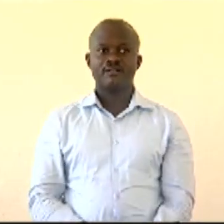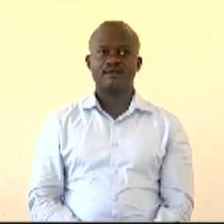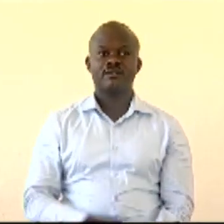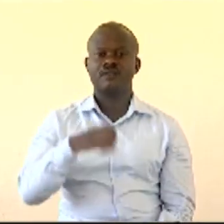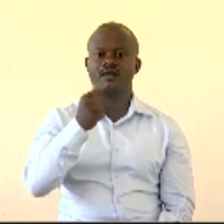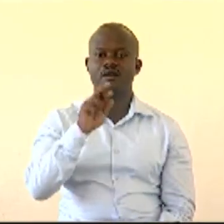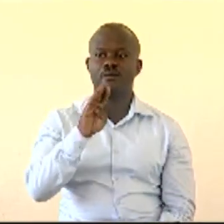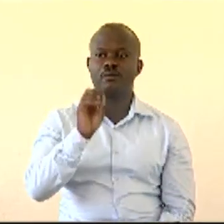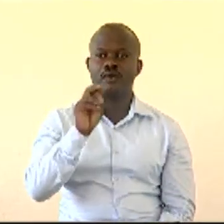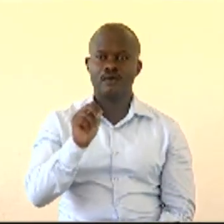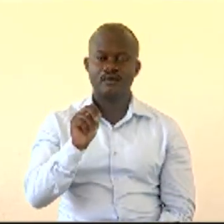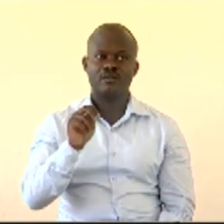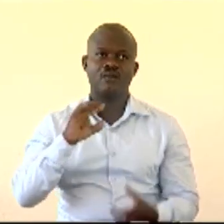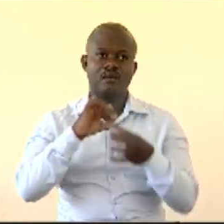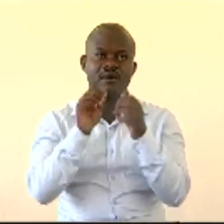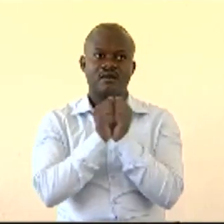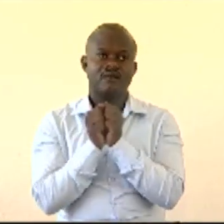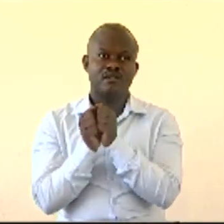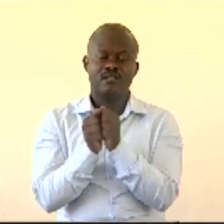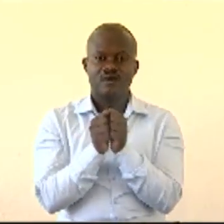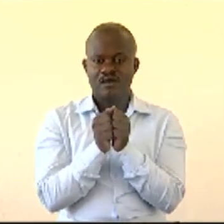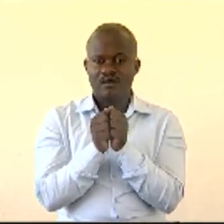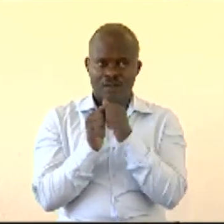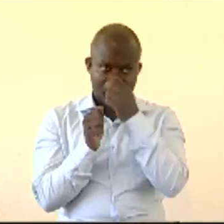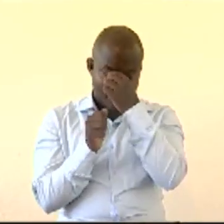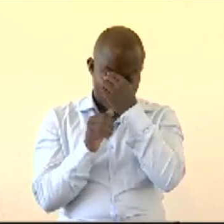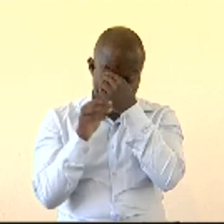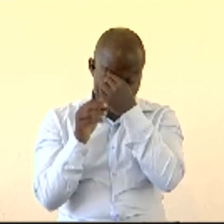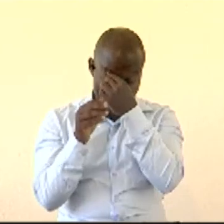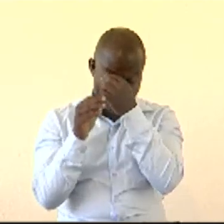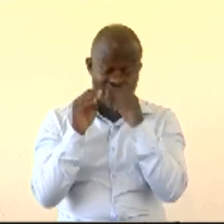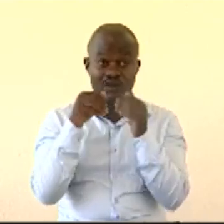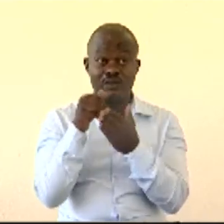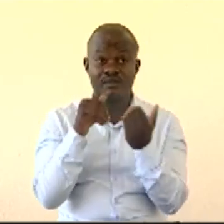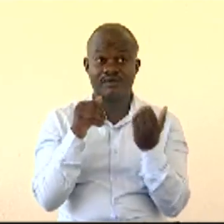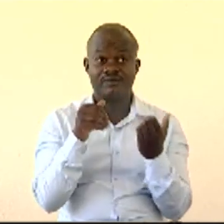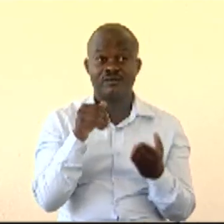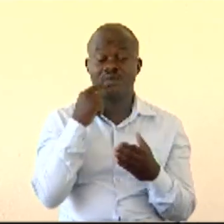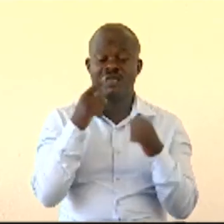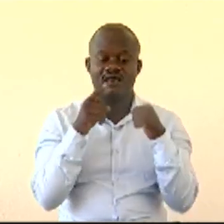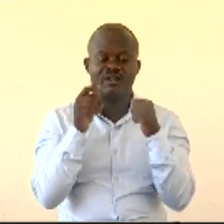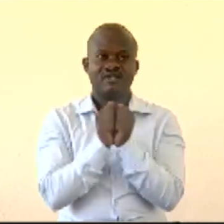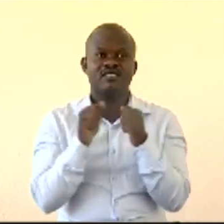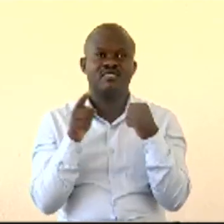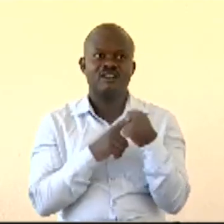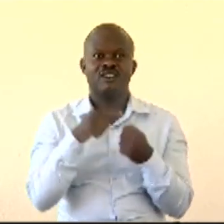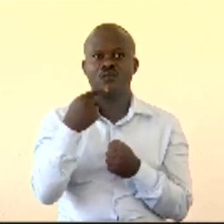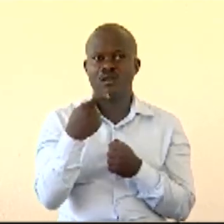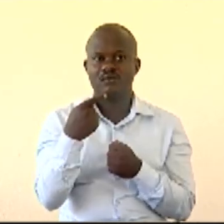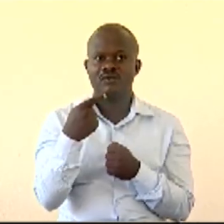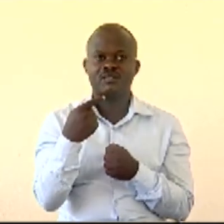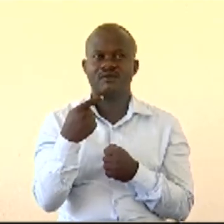carbon combined with 4 hydrogen atoms. That will be 16 grams.